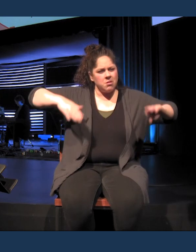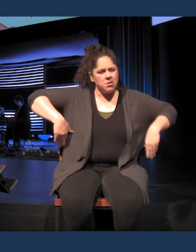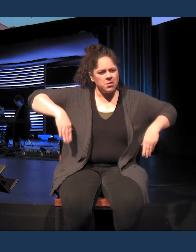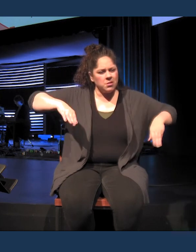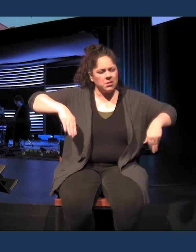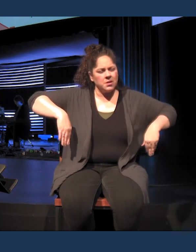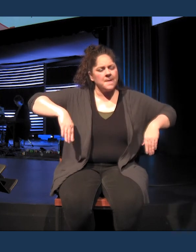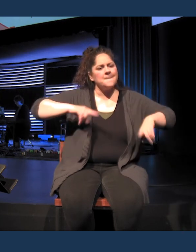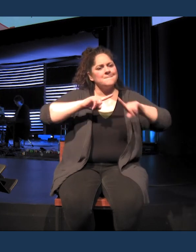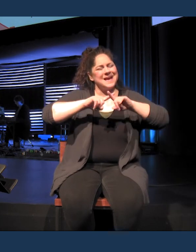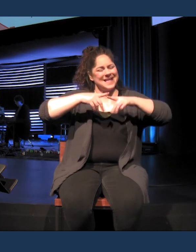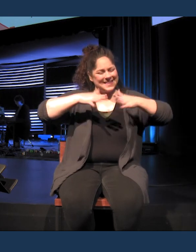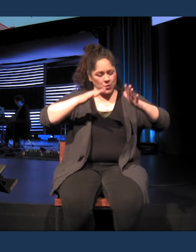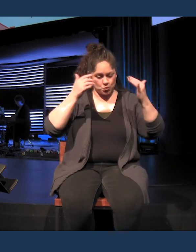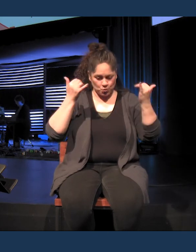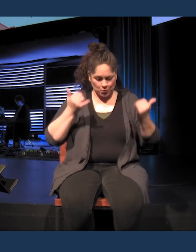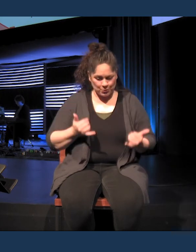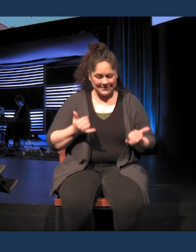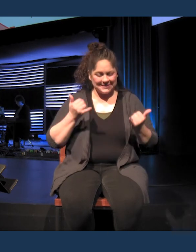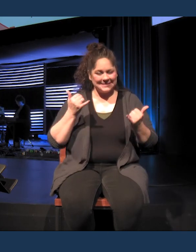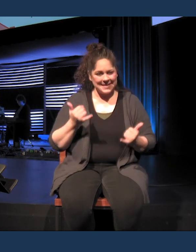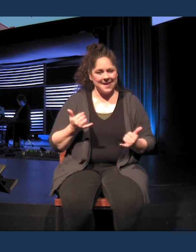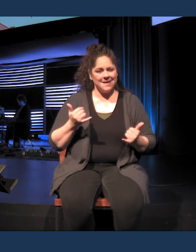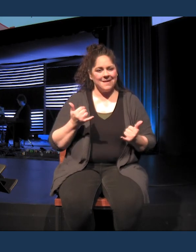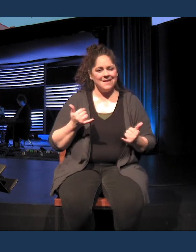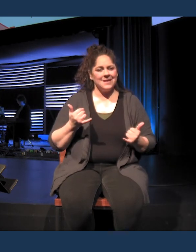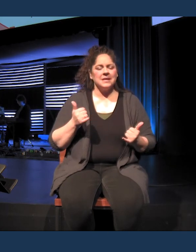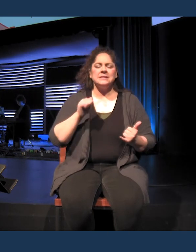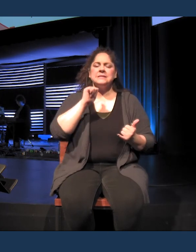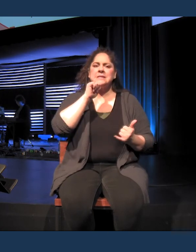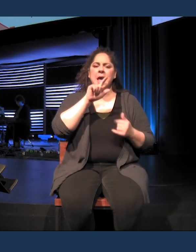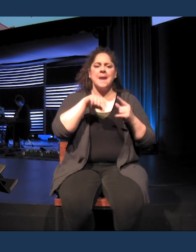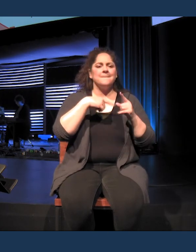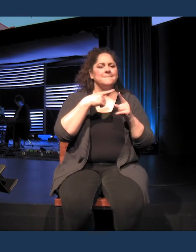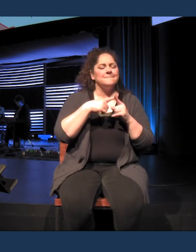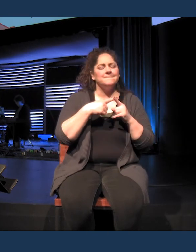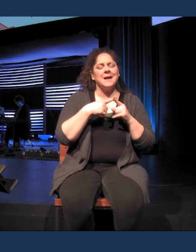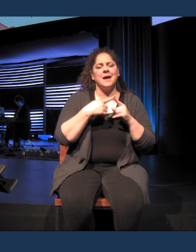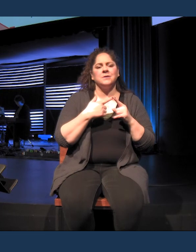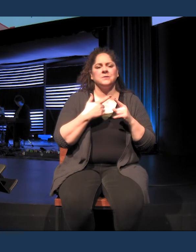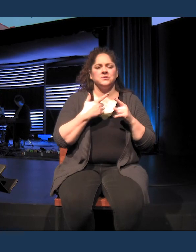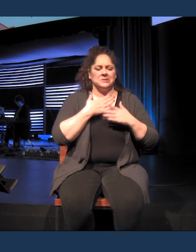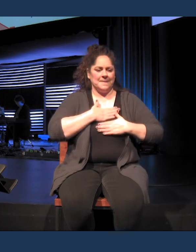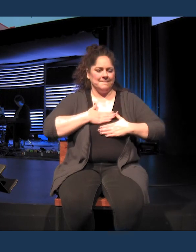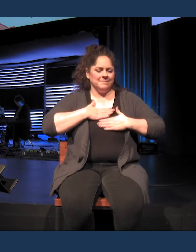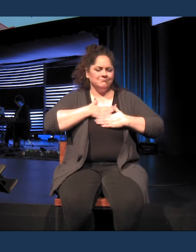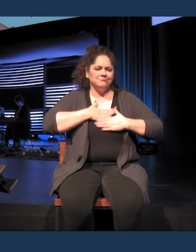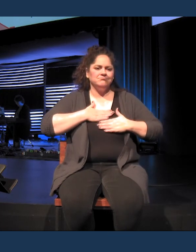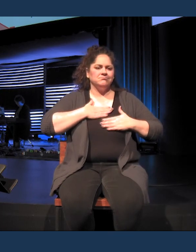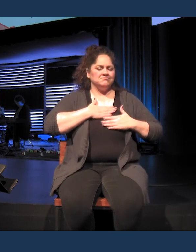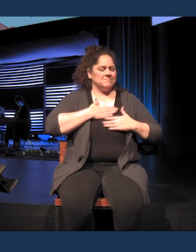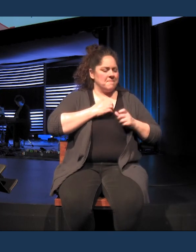Let today be the day where this is not about pleasing people.